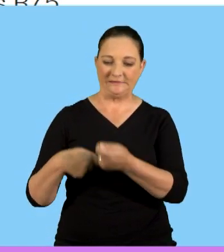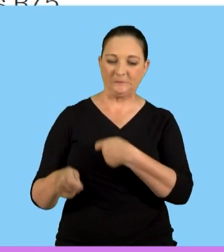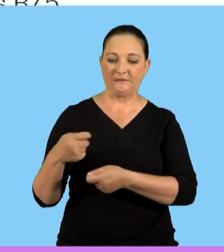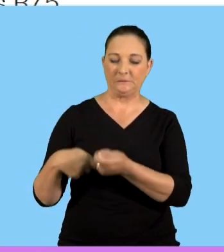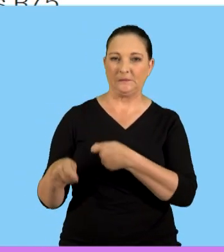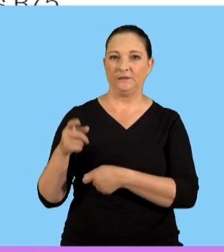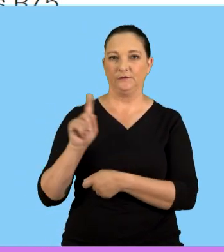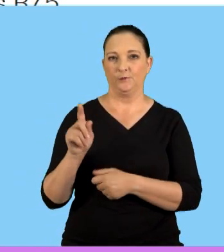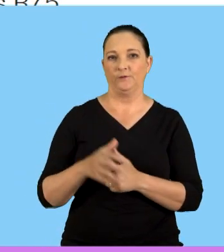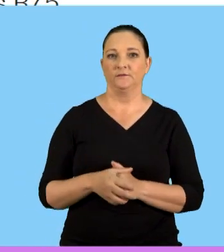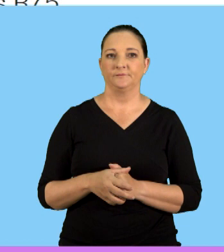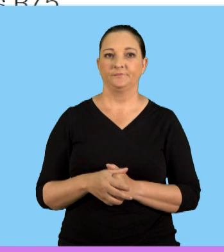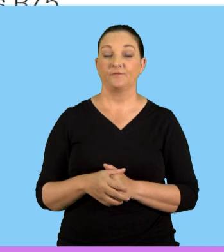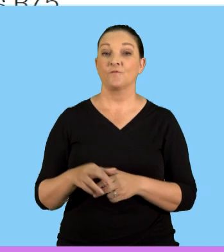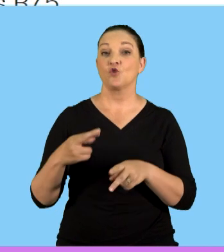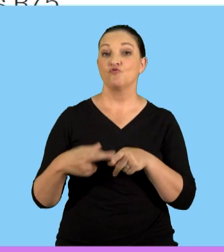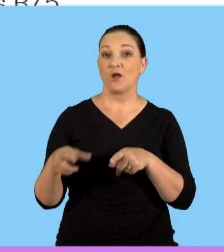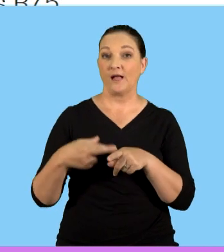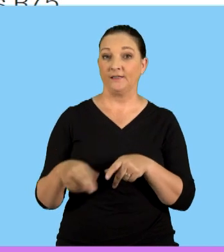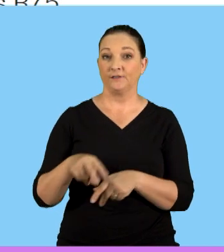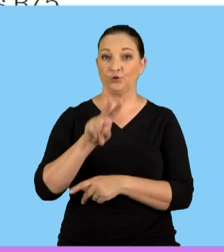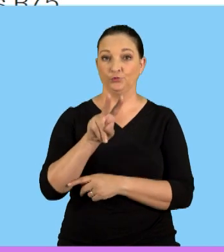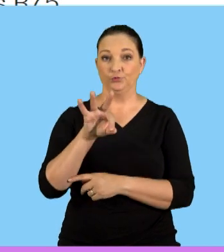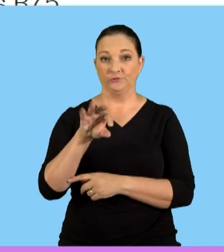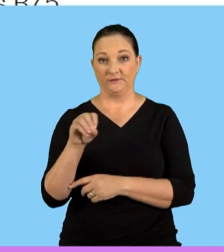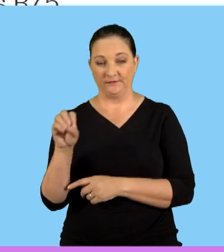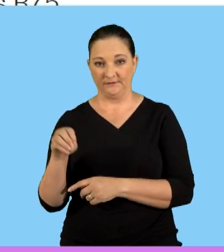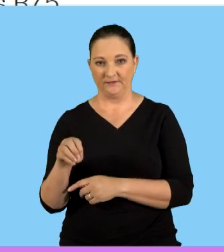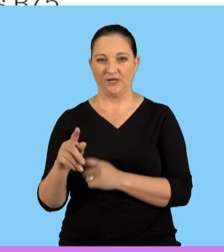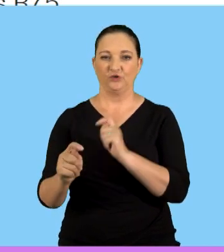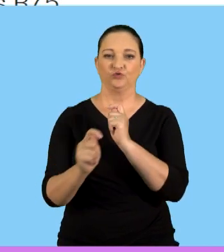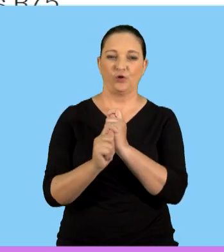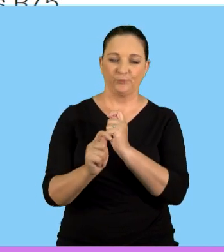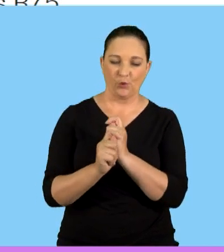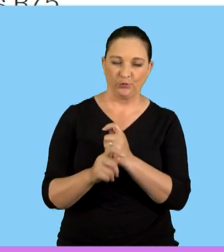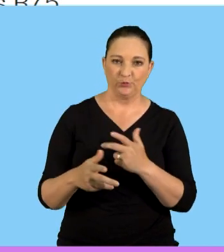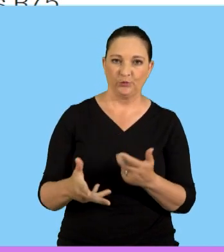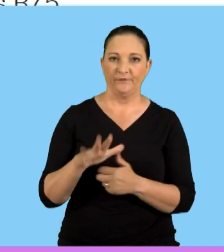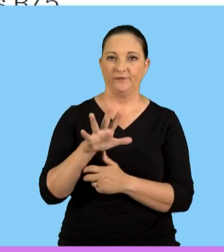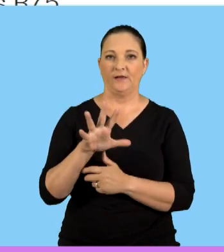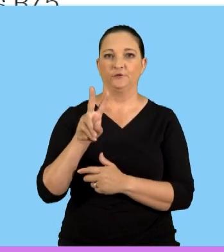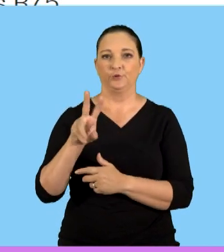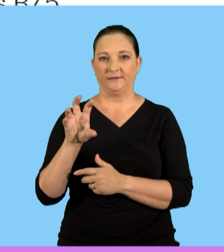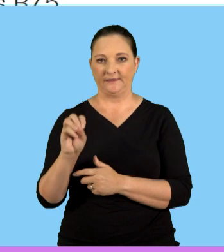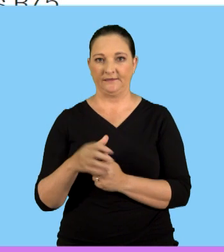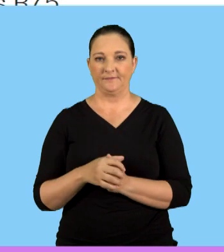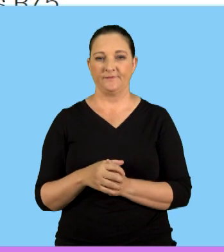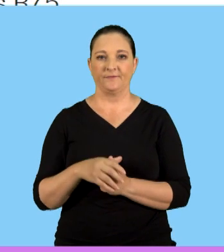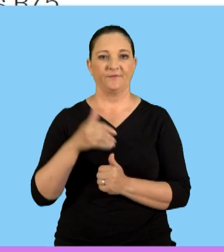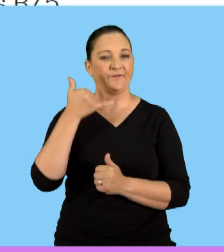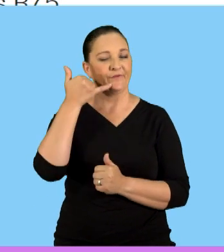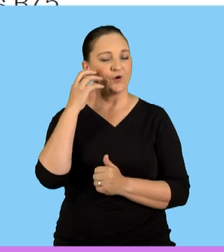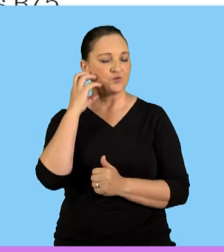expenses. We look at rent, 2,300 Rand, transport, 520 Rand, cell